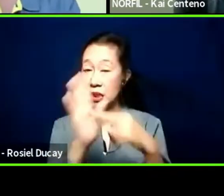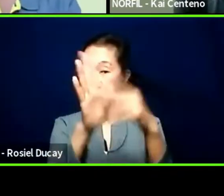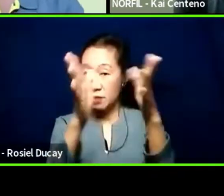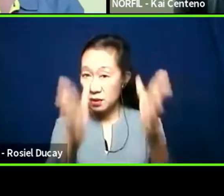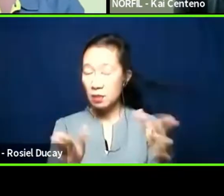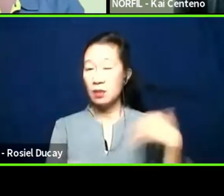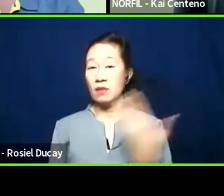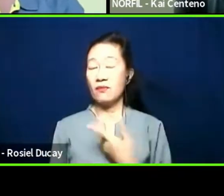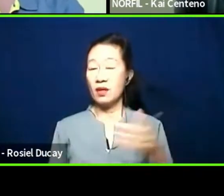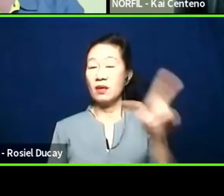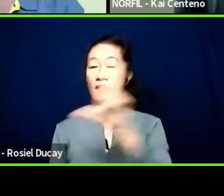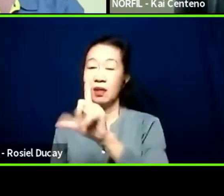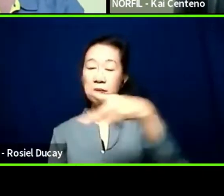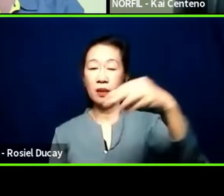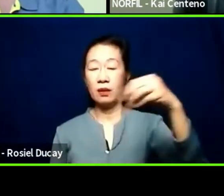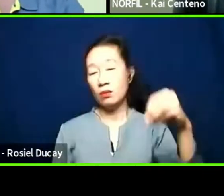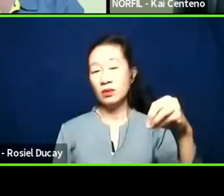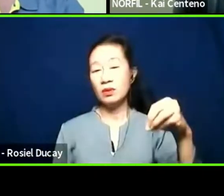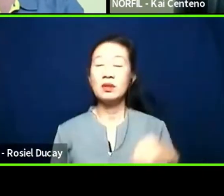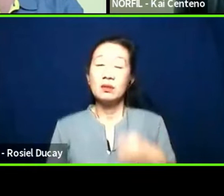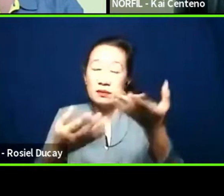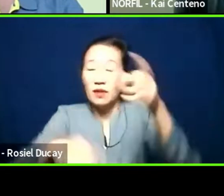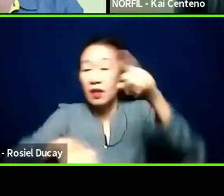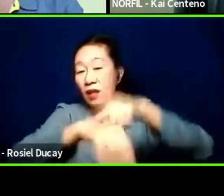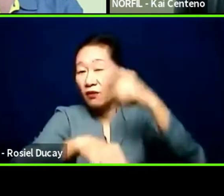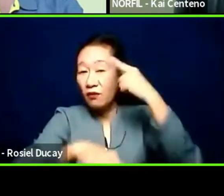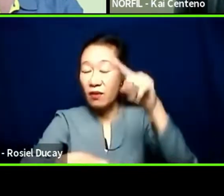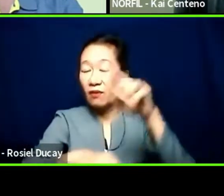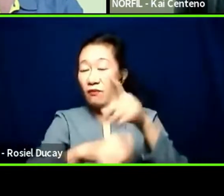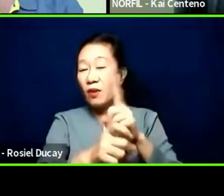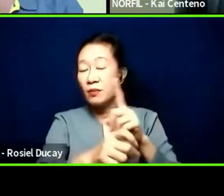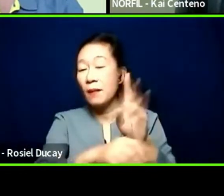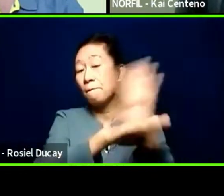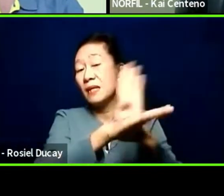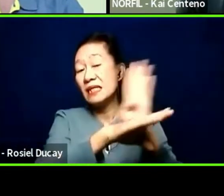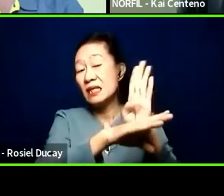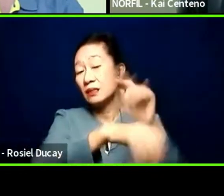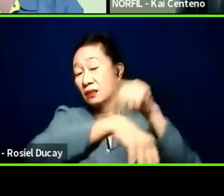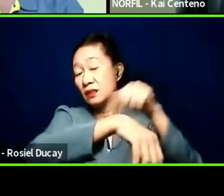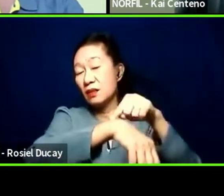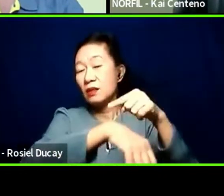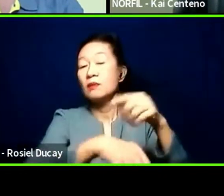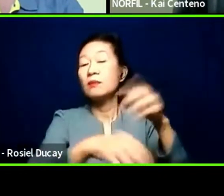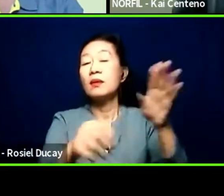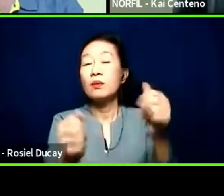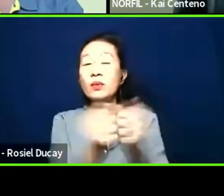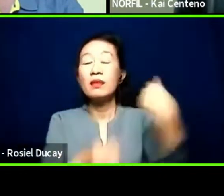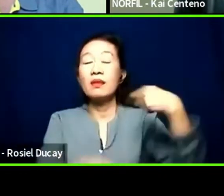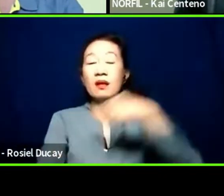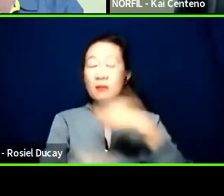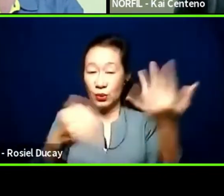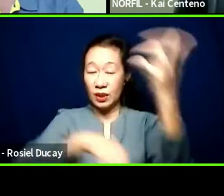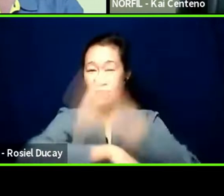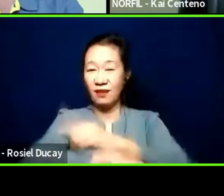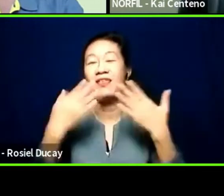partner organizations. You took time out from your busy schedules to be with us today. Maraming salamat